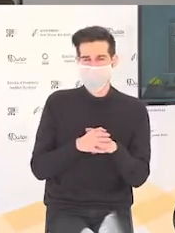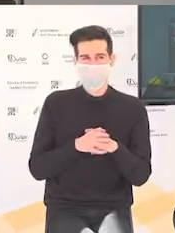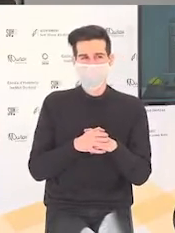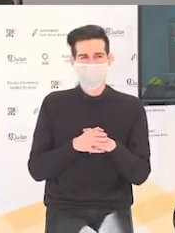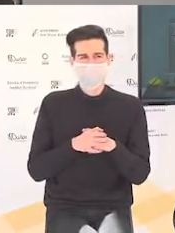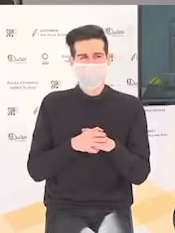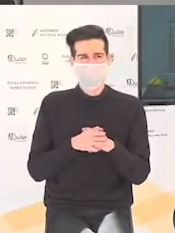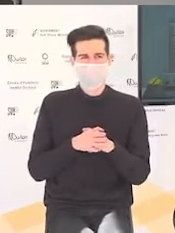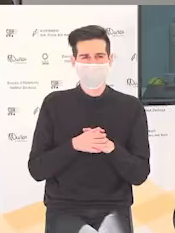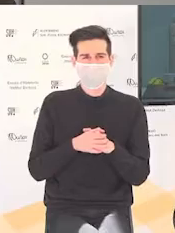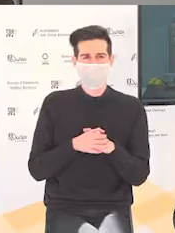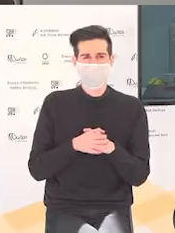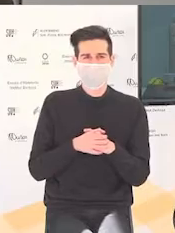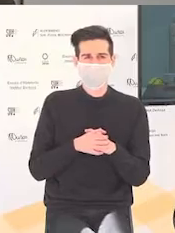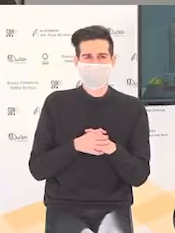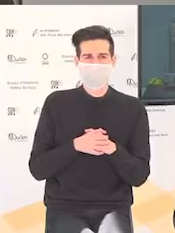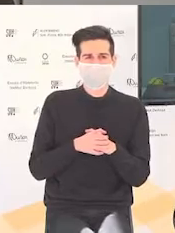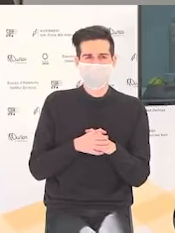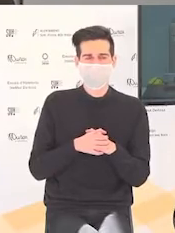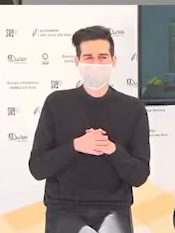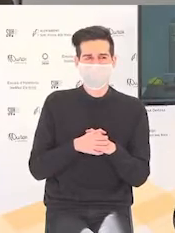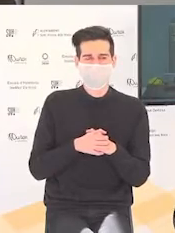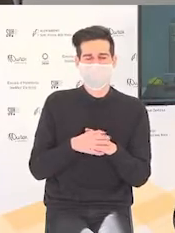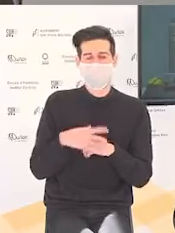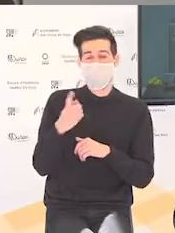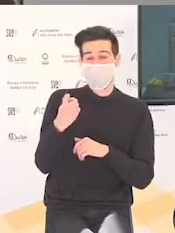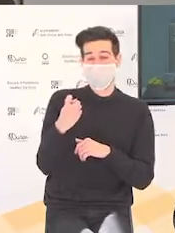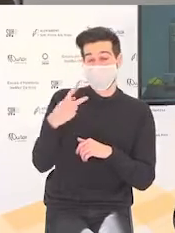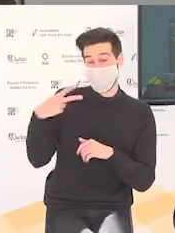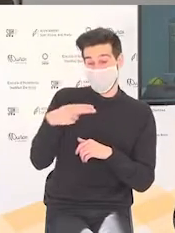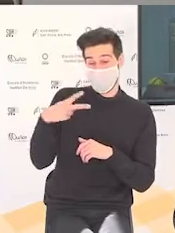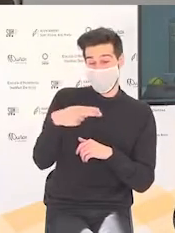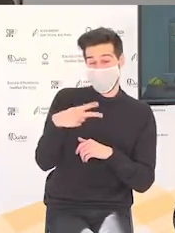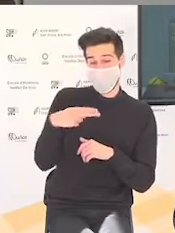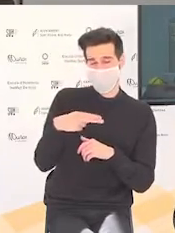Knife, scissors. Me faltan las tijeras.